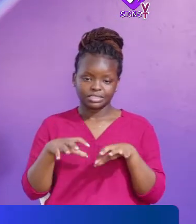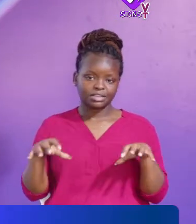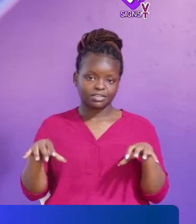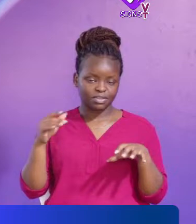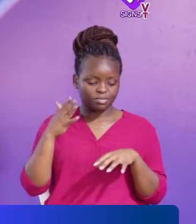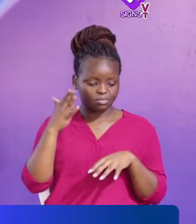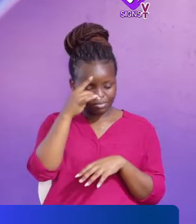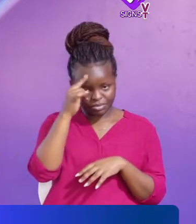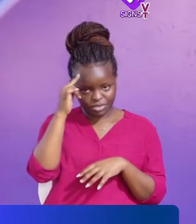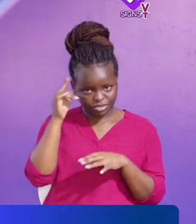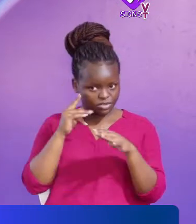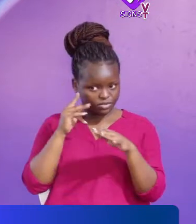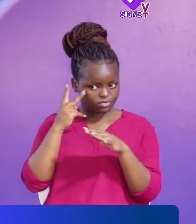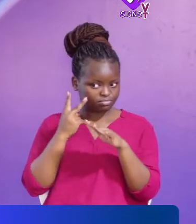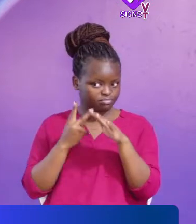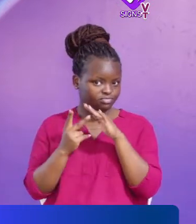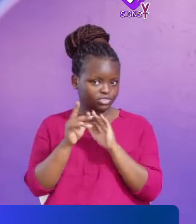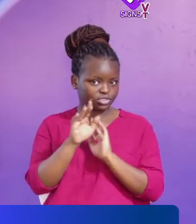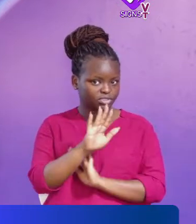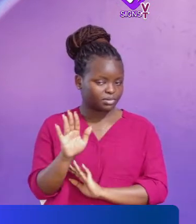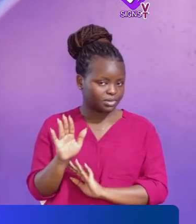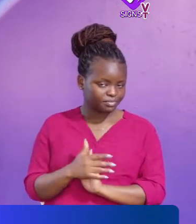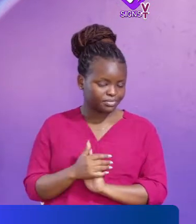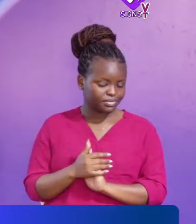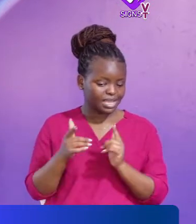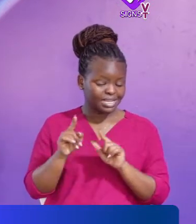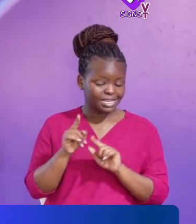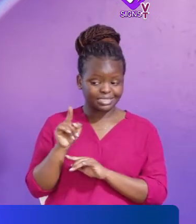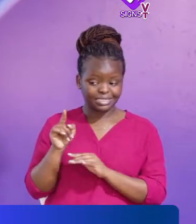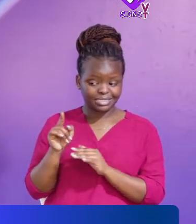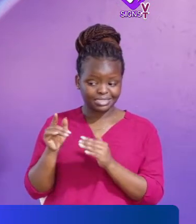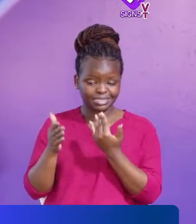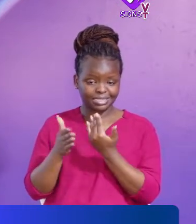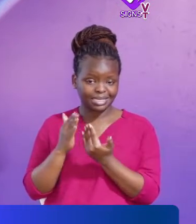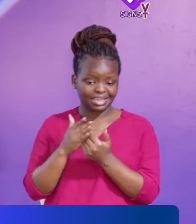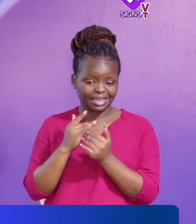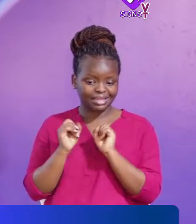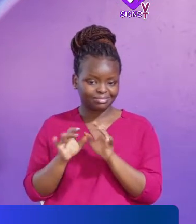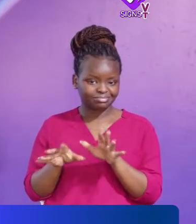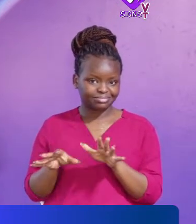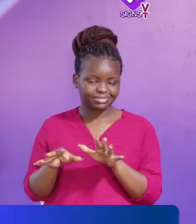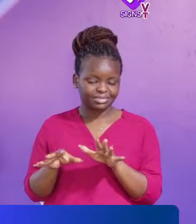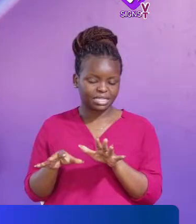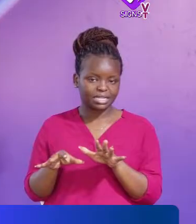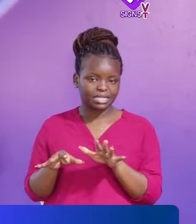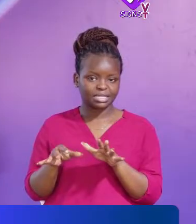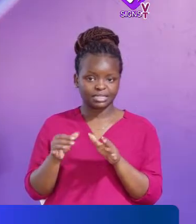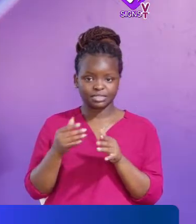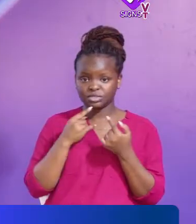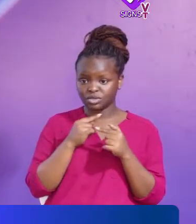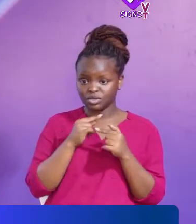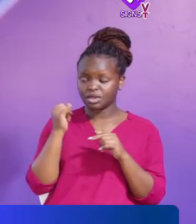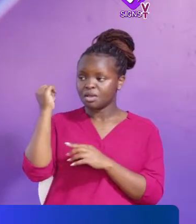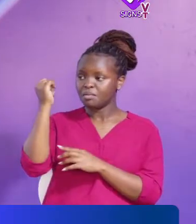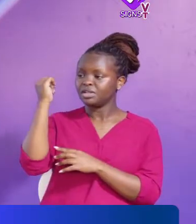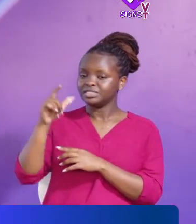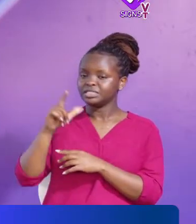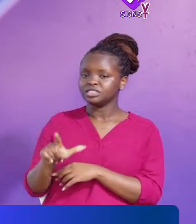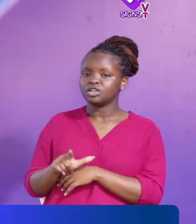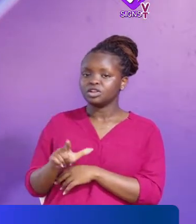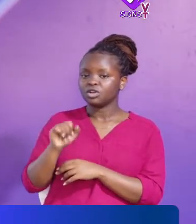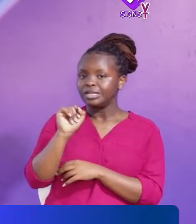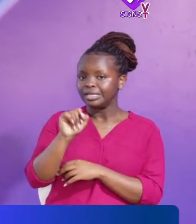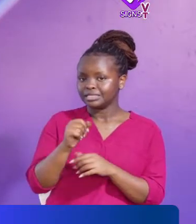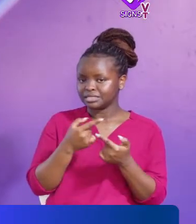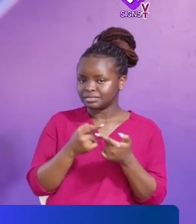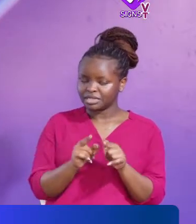So let us leave this careless talk. Kenya is not tribal, Alan. Politics is local, yes, but it's not